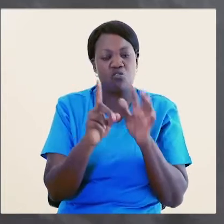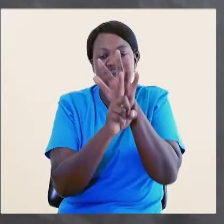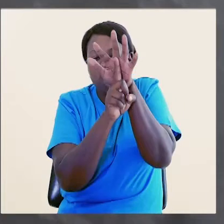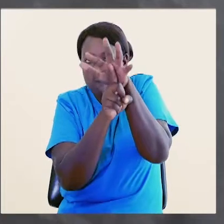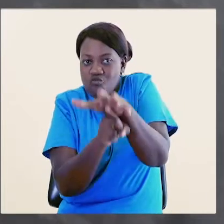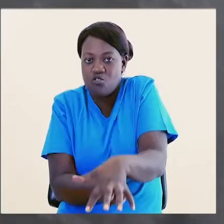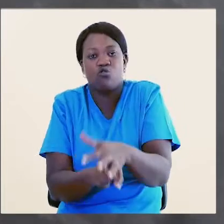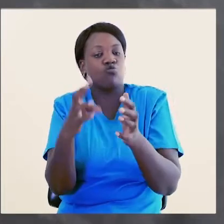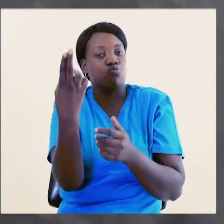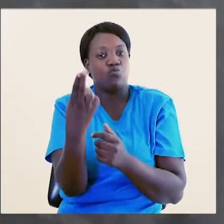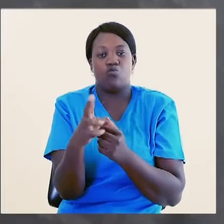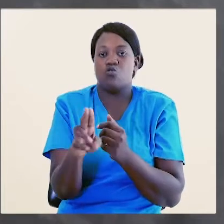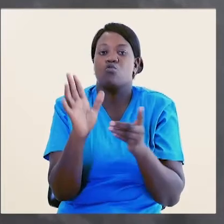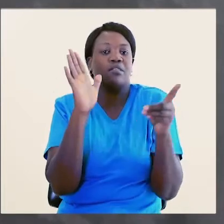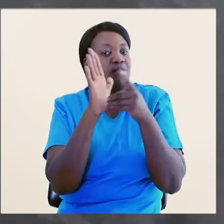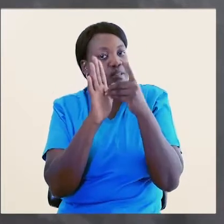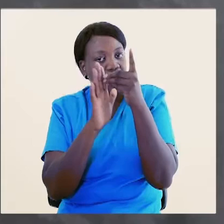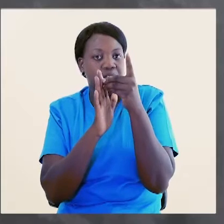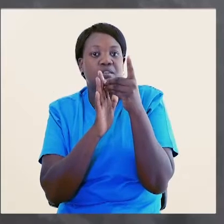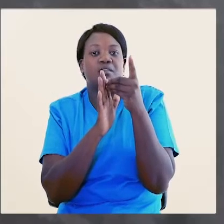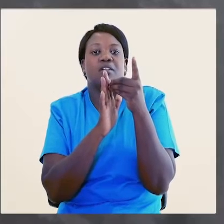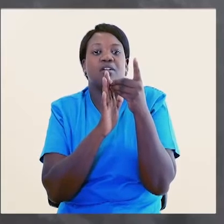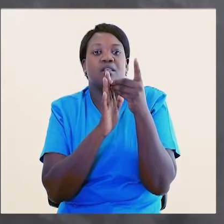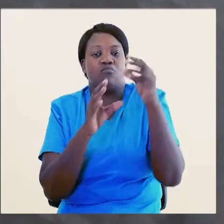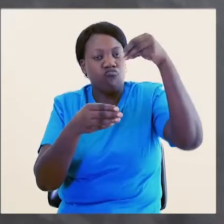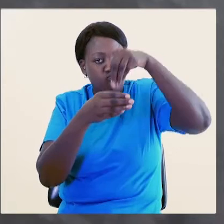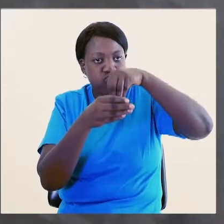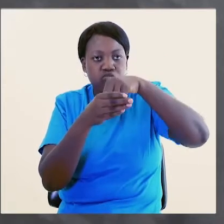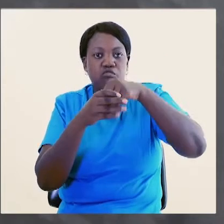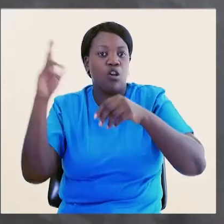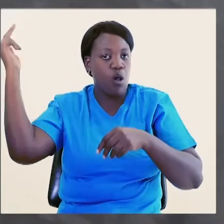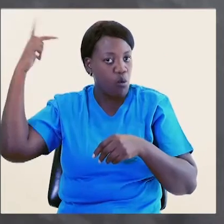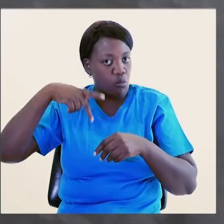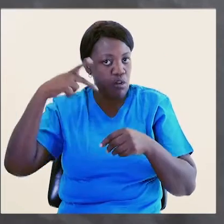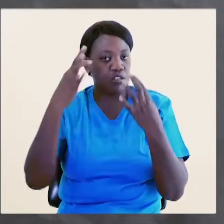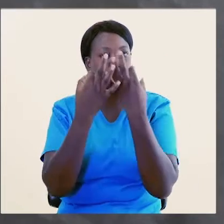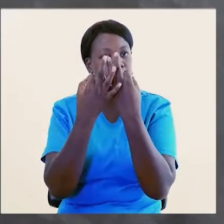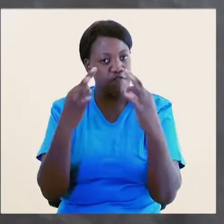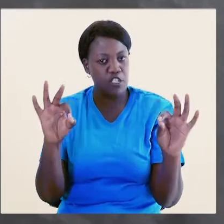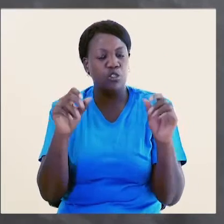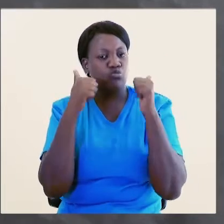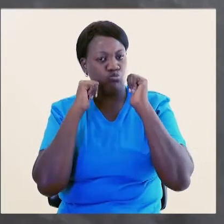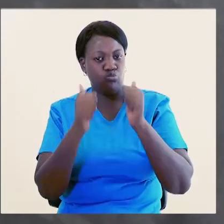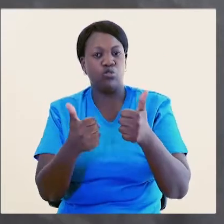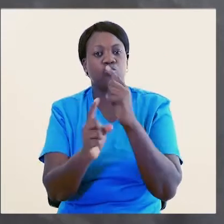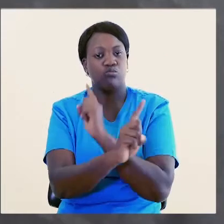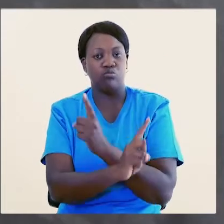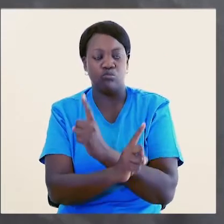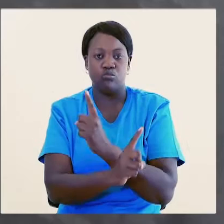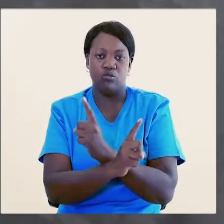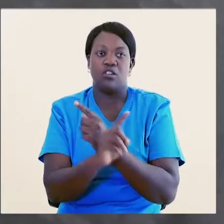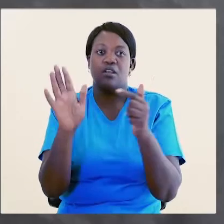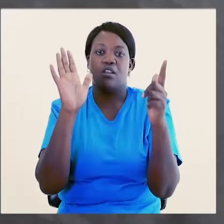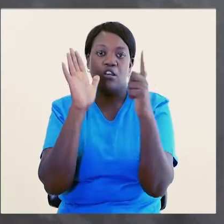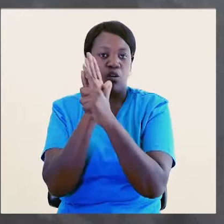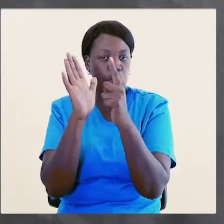them. Therefore, development should also involve political freedom, good government, just laws,